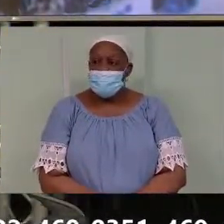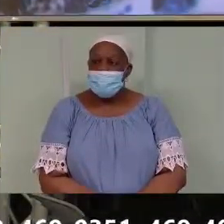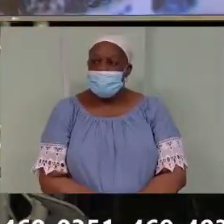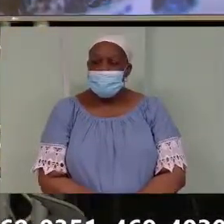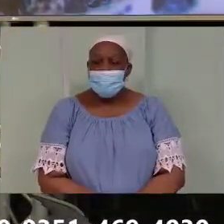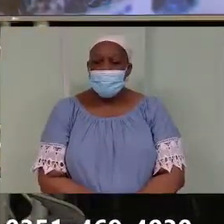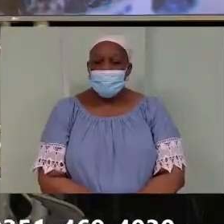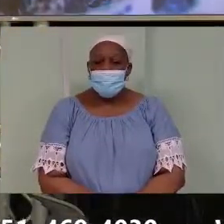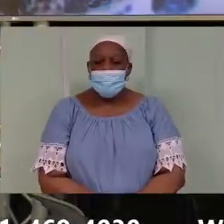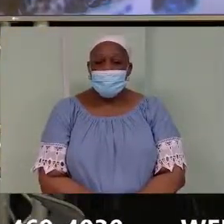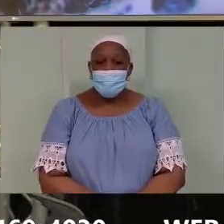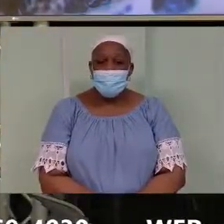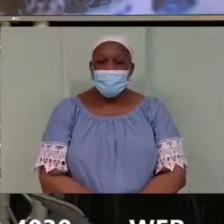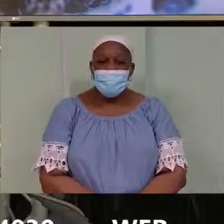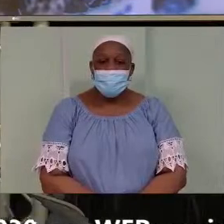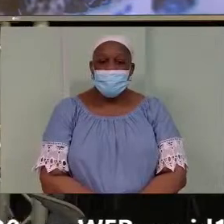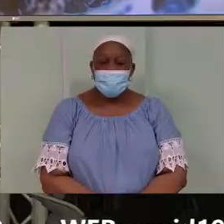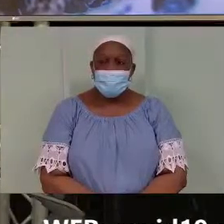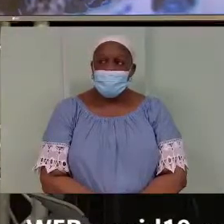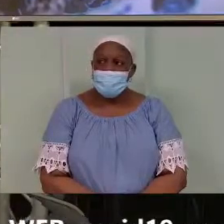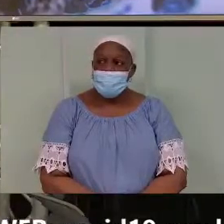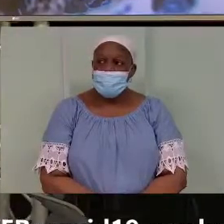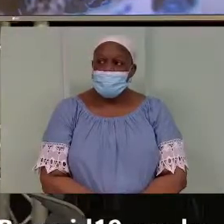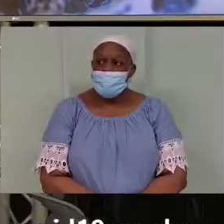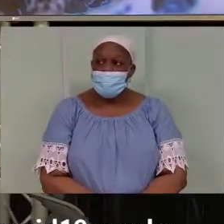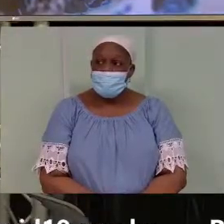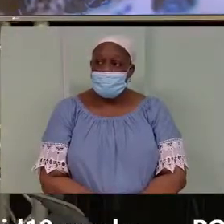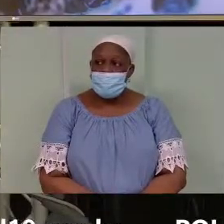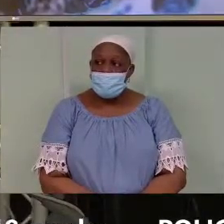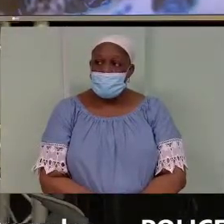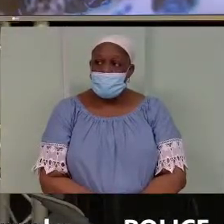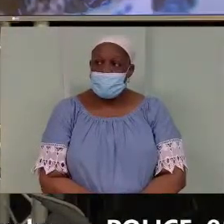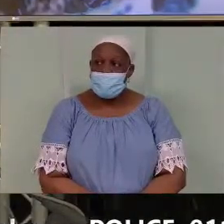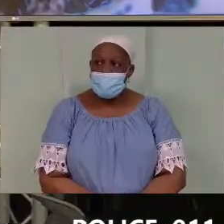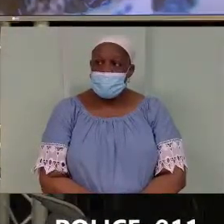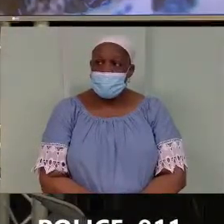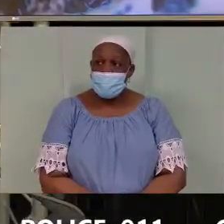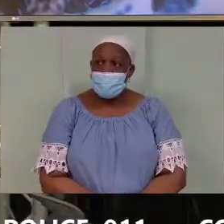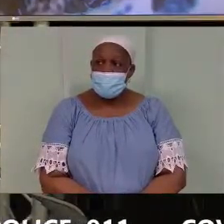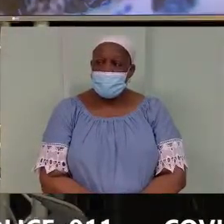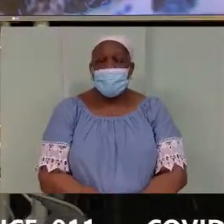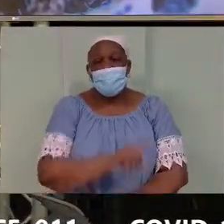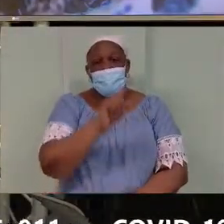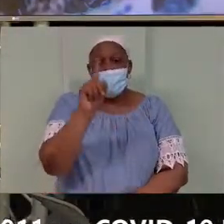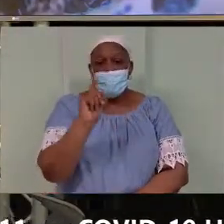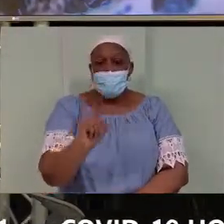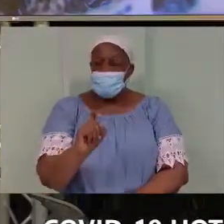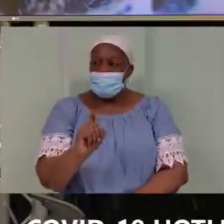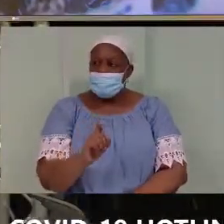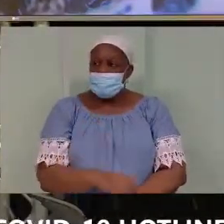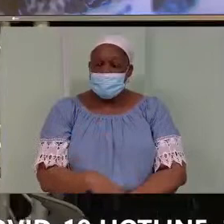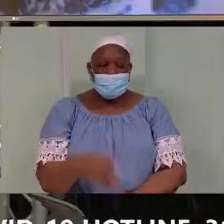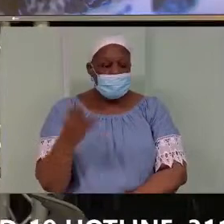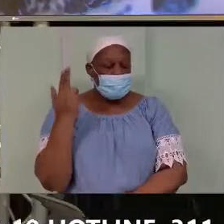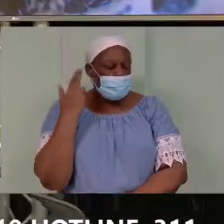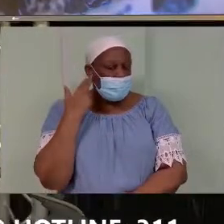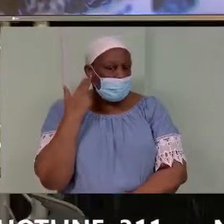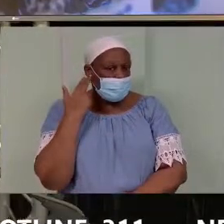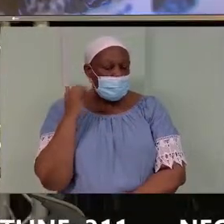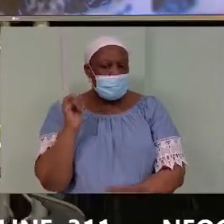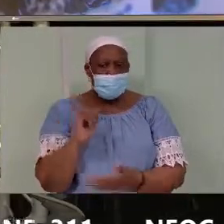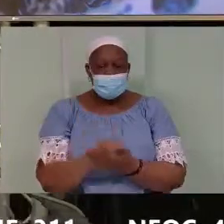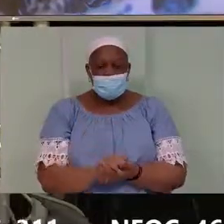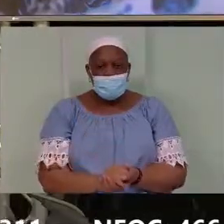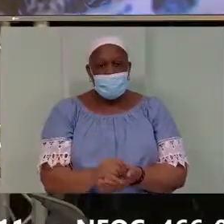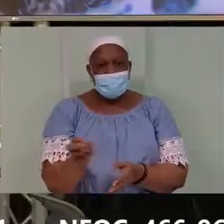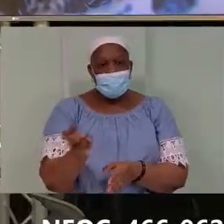Next question, which is for one of the health authorities. I have heard that wearing the mask for